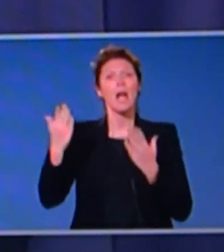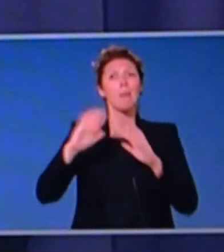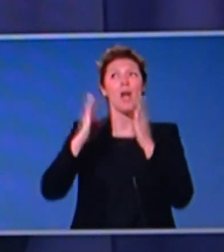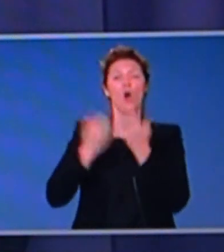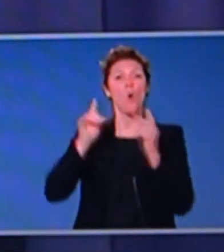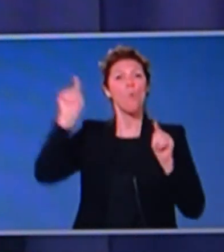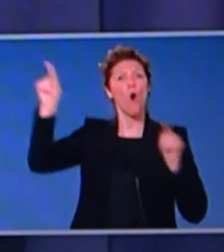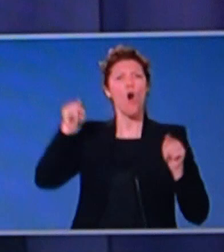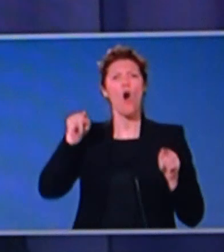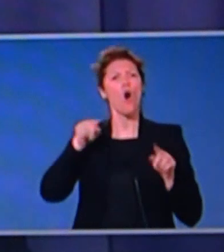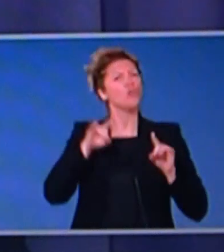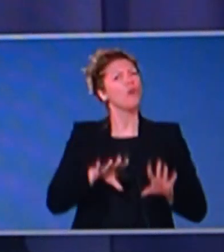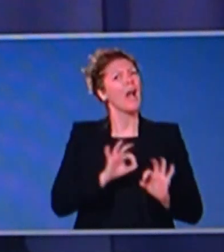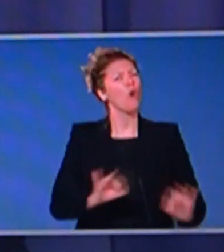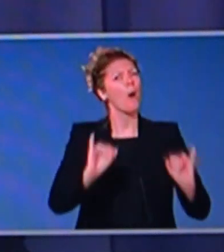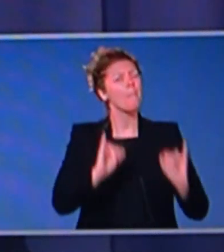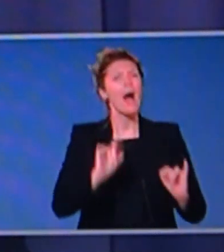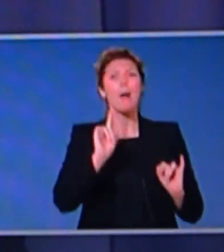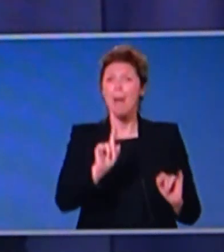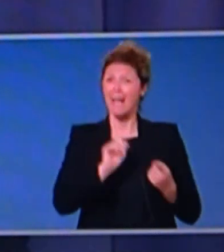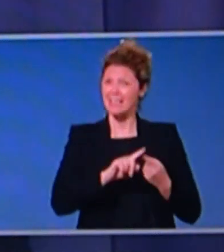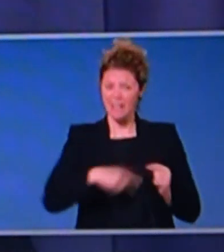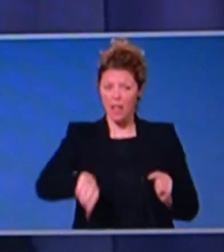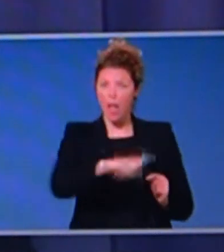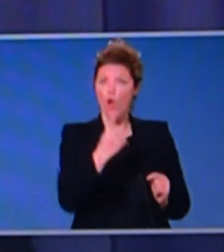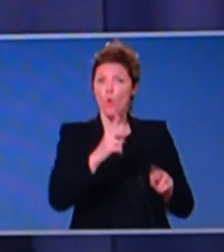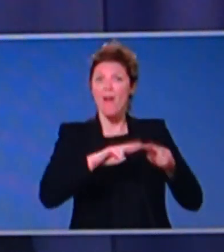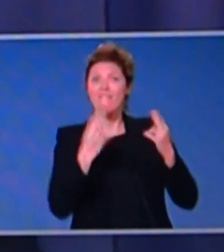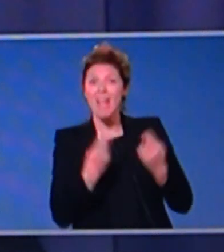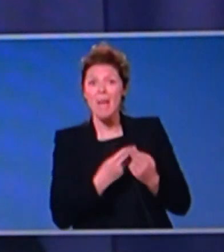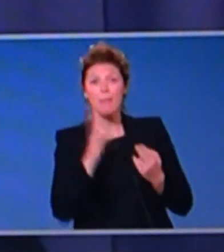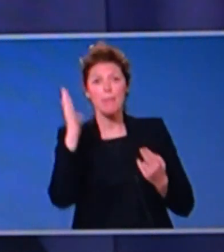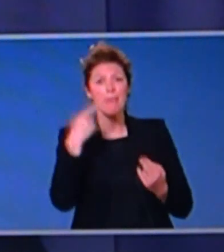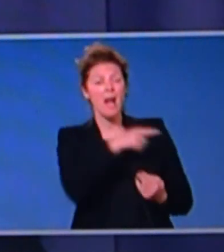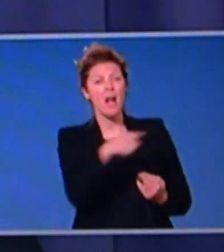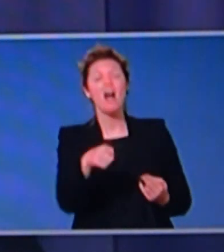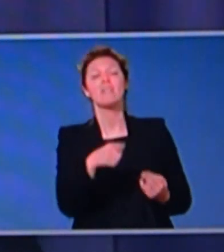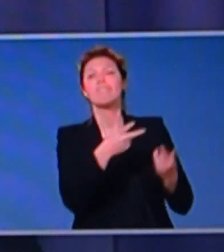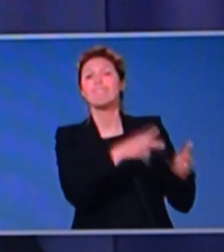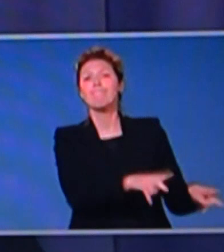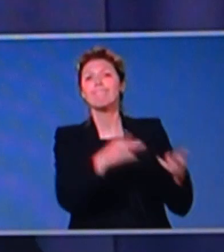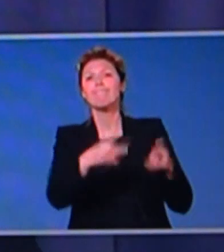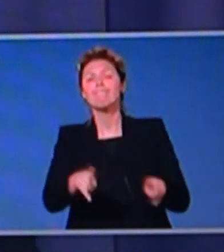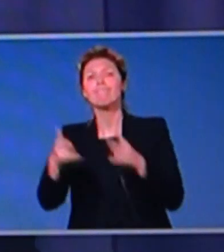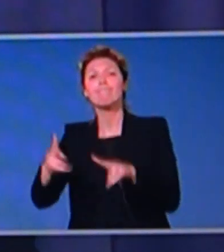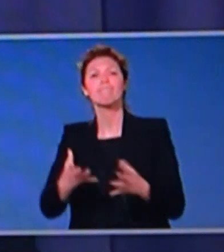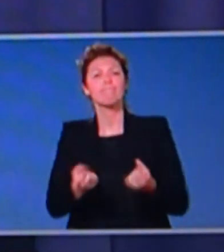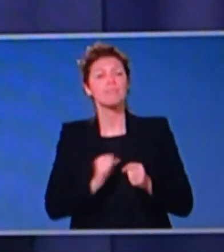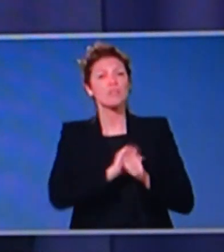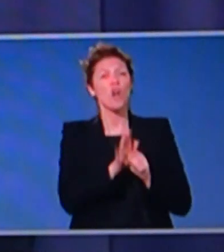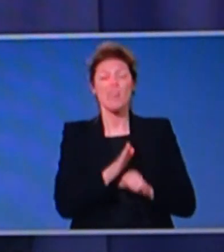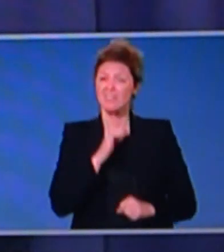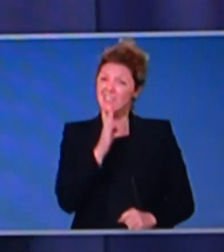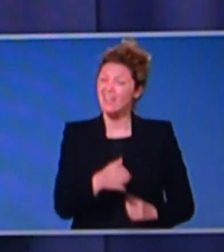real here in Australia, and particularly for the families of those who've lost loved ones. And it is one of the sad